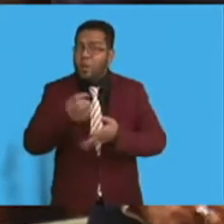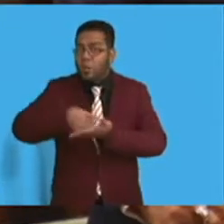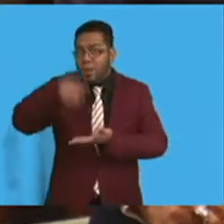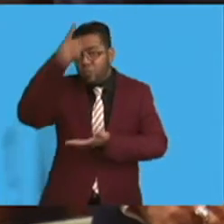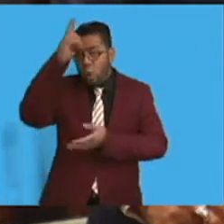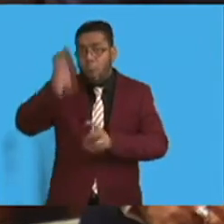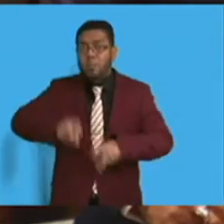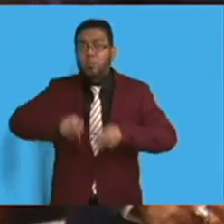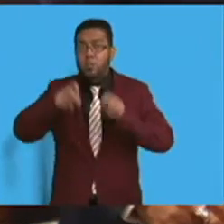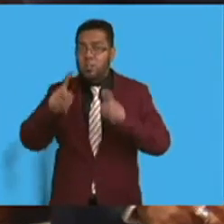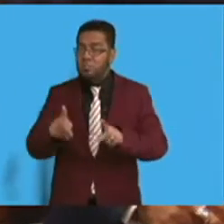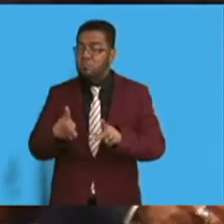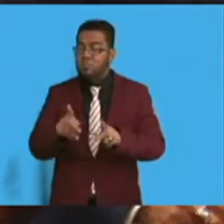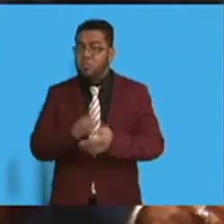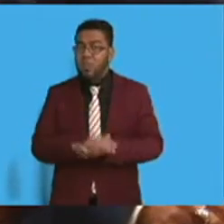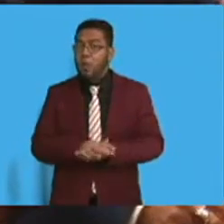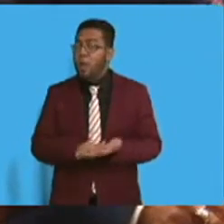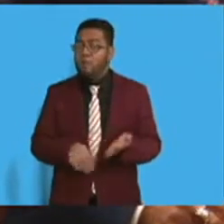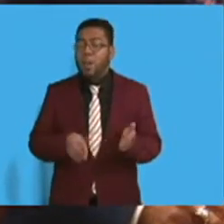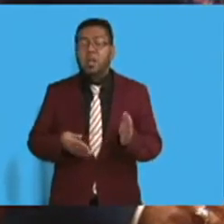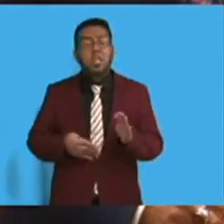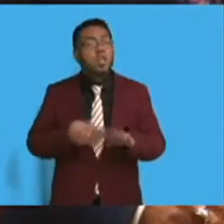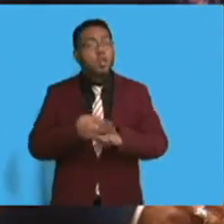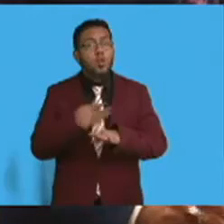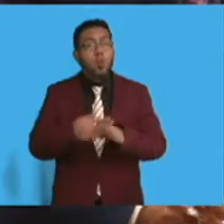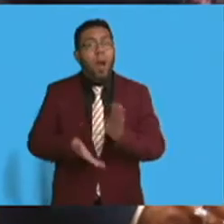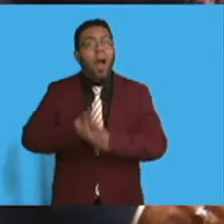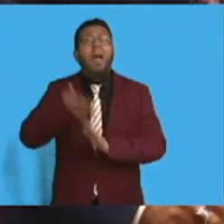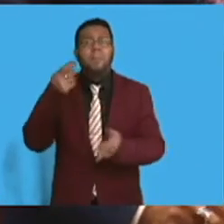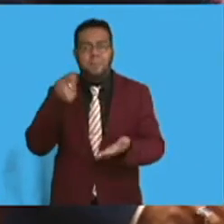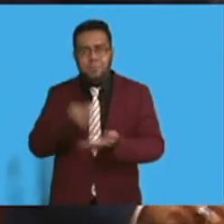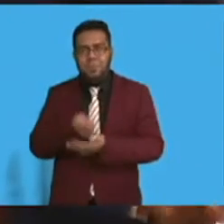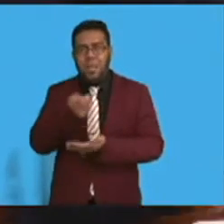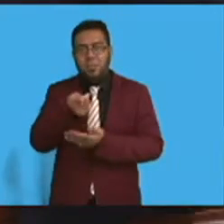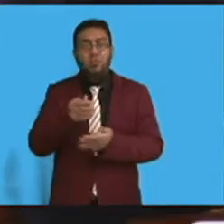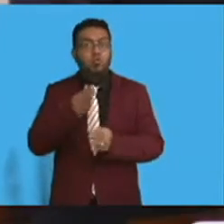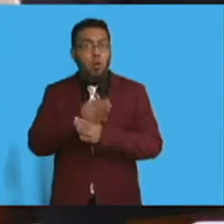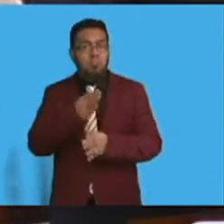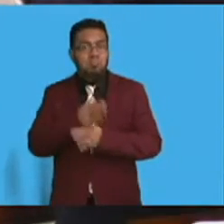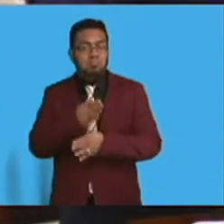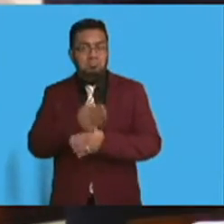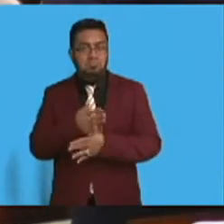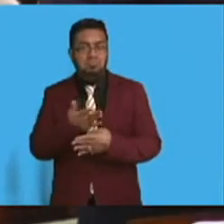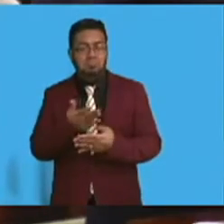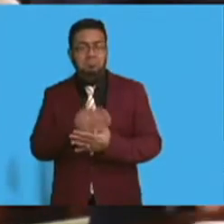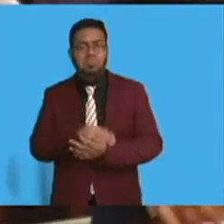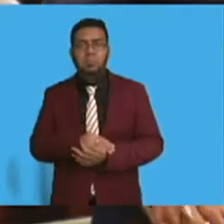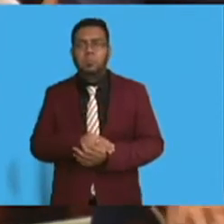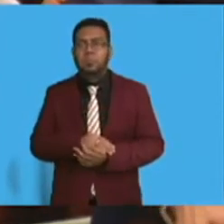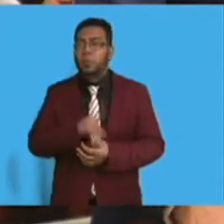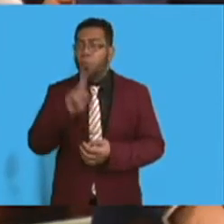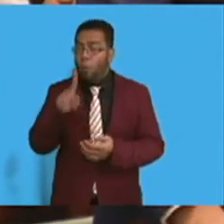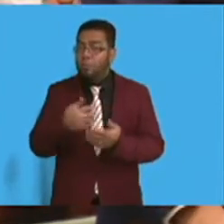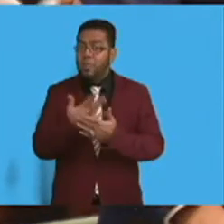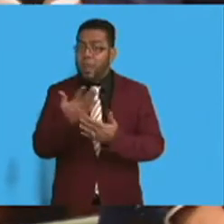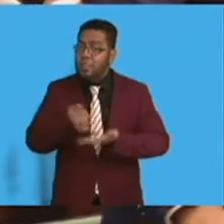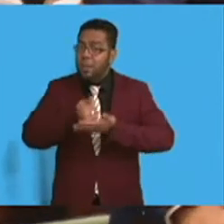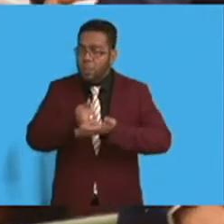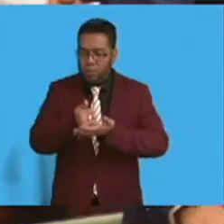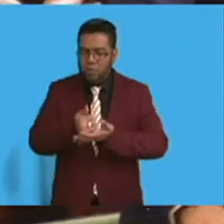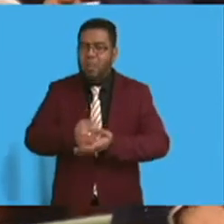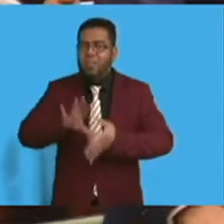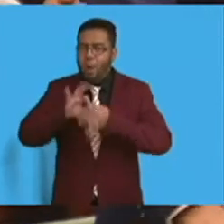and unprecedented new higher-paying jobs. Younger Fijians who want high-paying jobs to one day support families of their